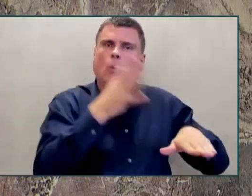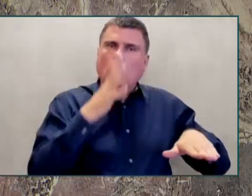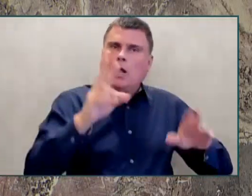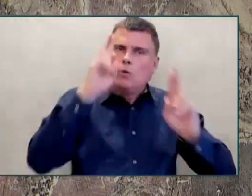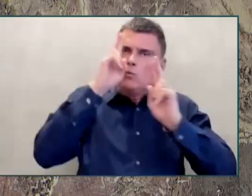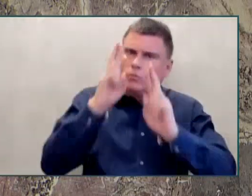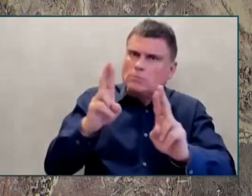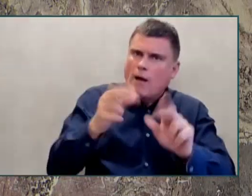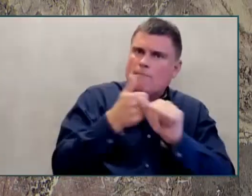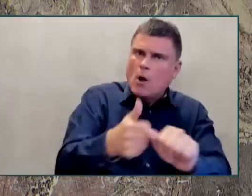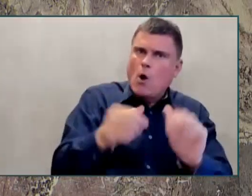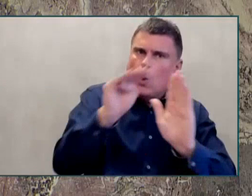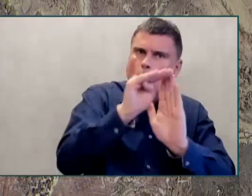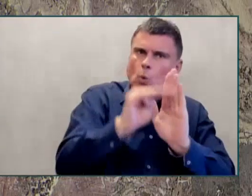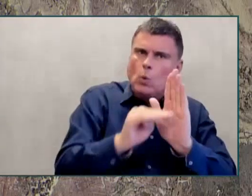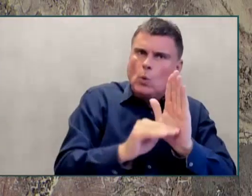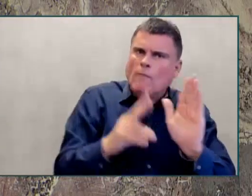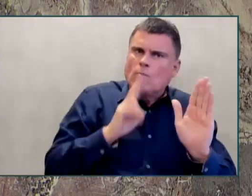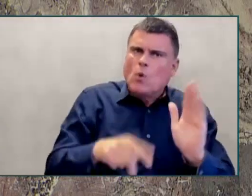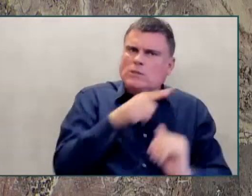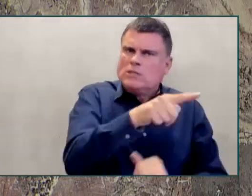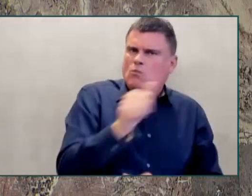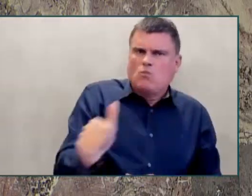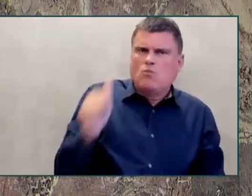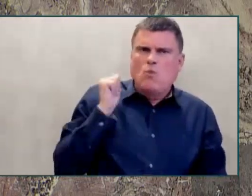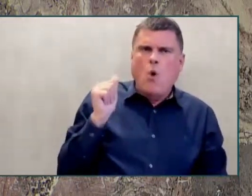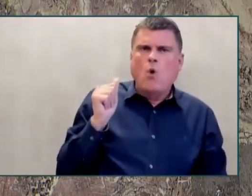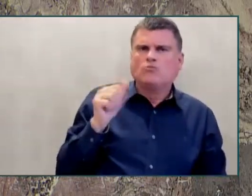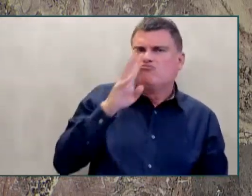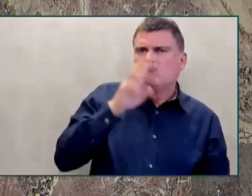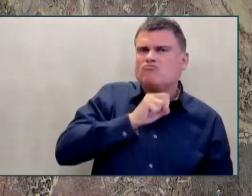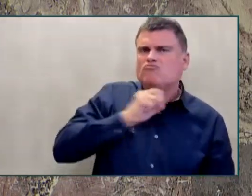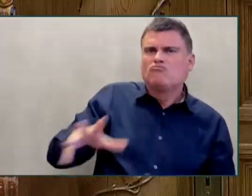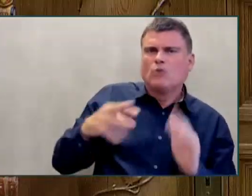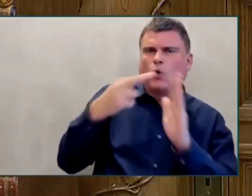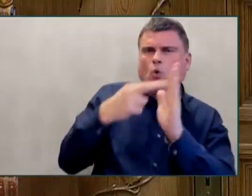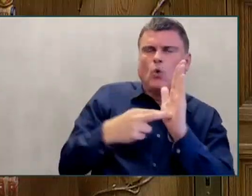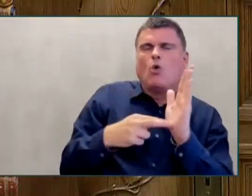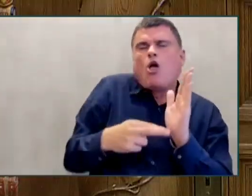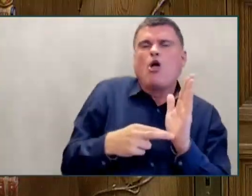it. The direct answer to your question is no.